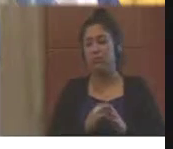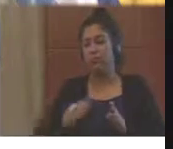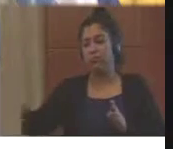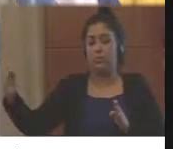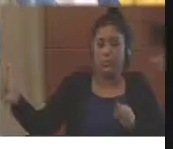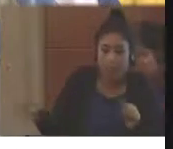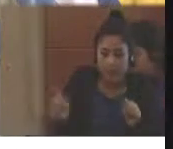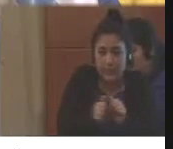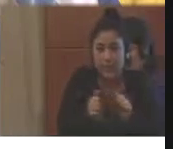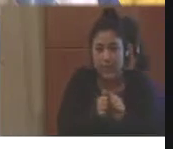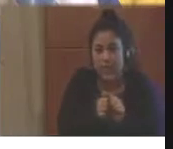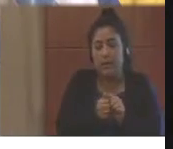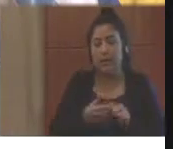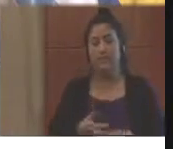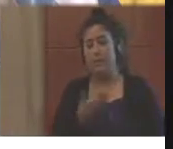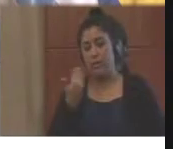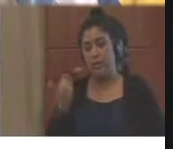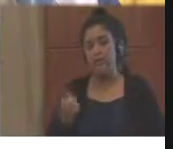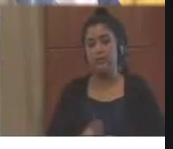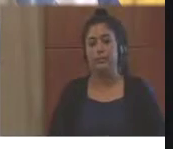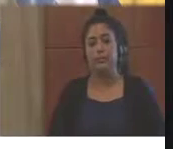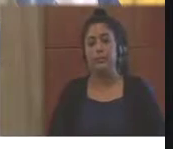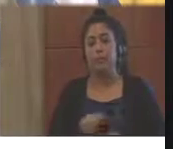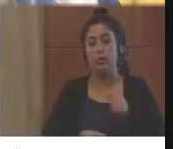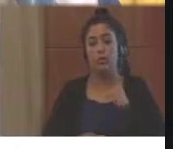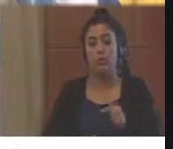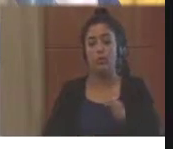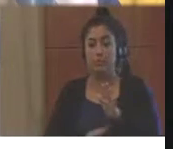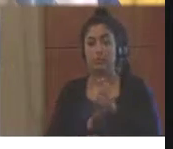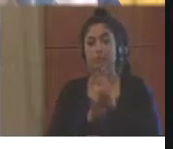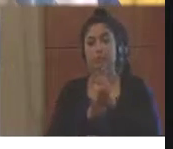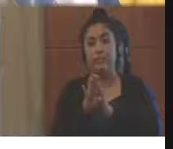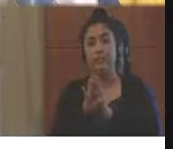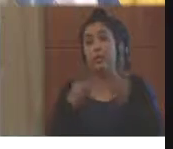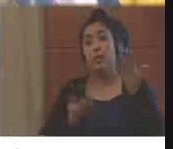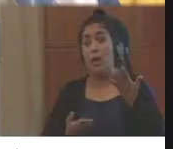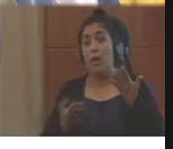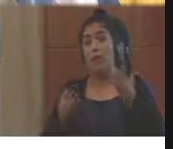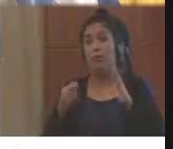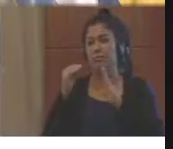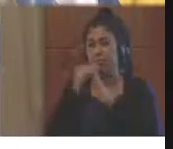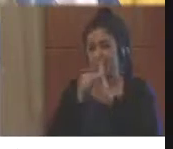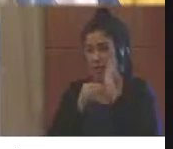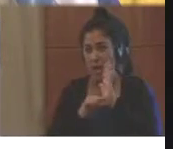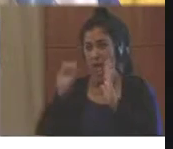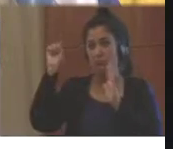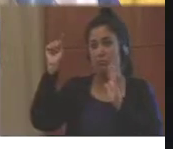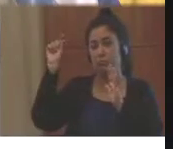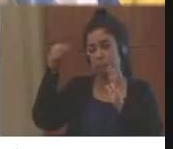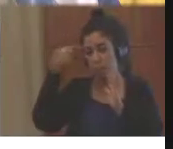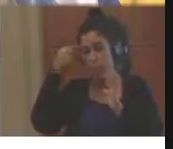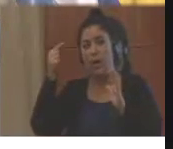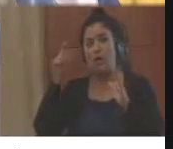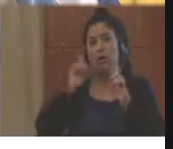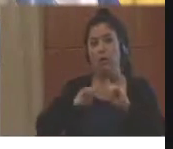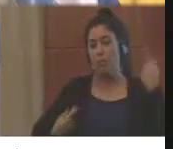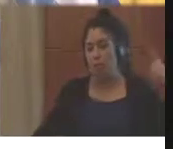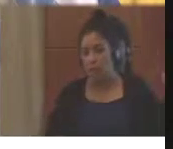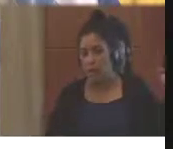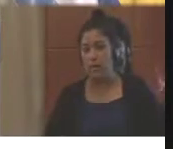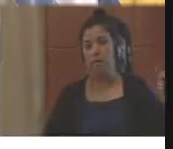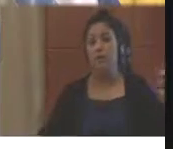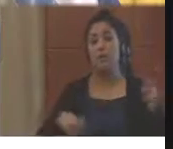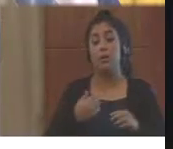public policy and institutional programs accelerate the public role of women, indigenous people, and